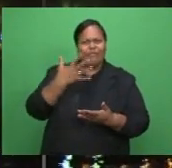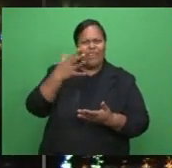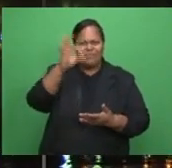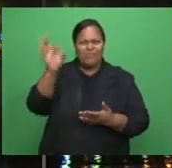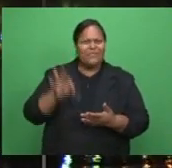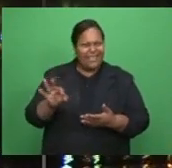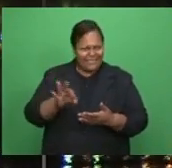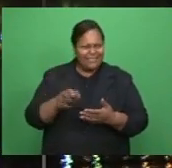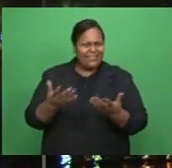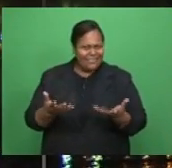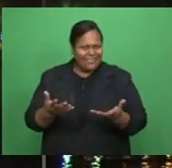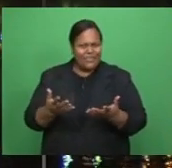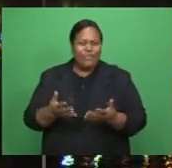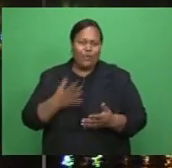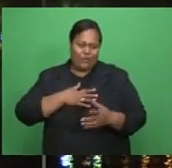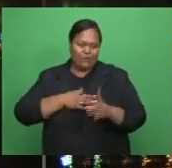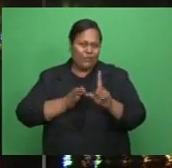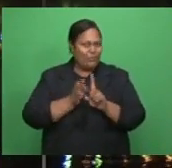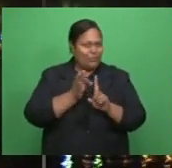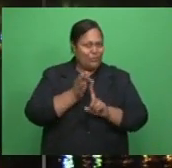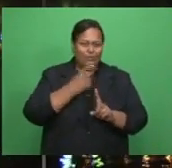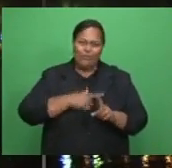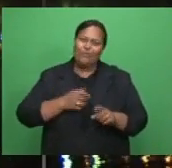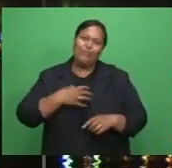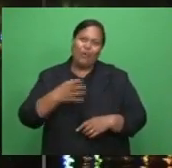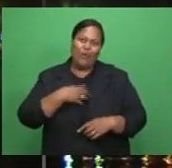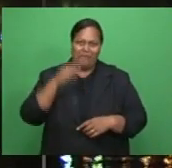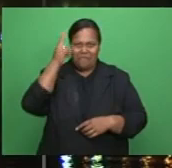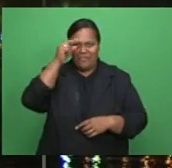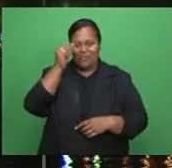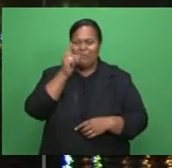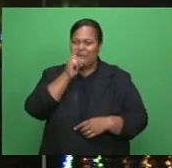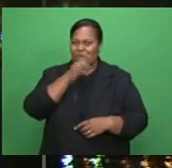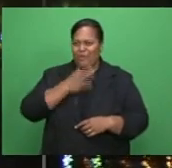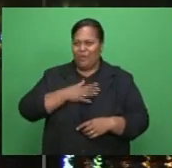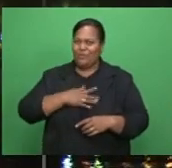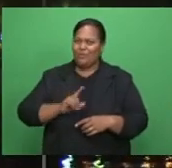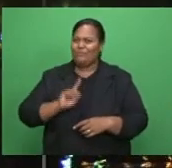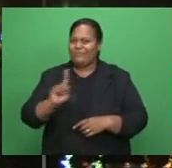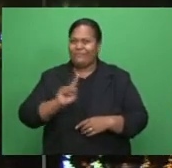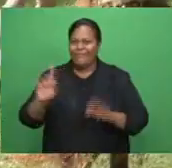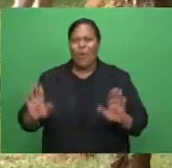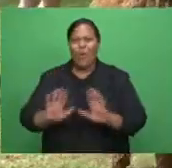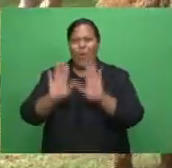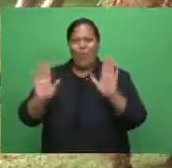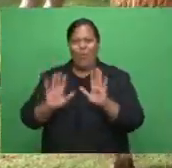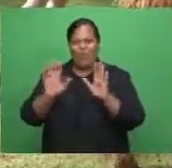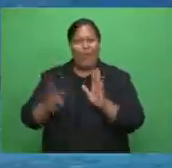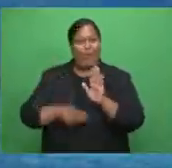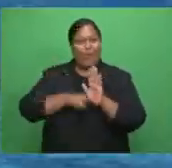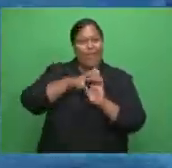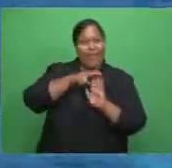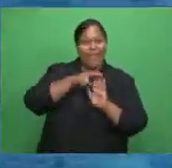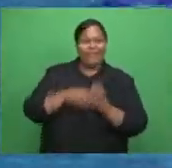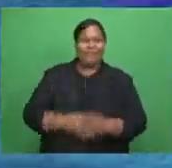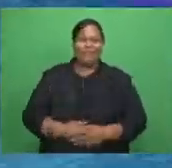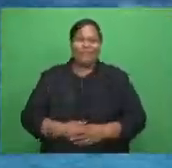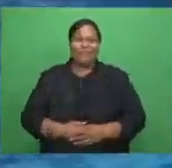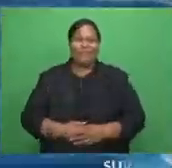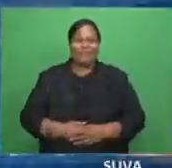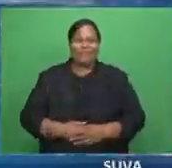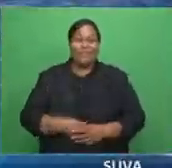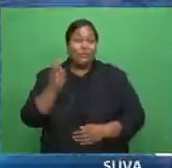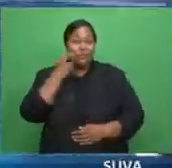improve as more Fijians take advantage of the reduced rates, especially on weekends. The association says